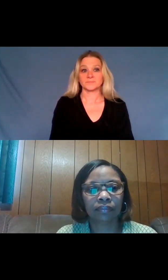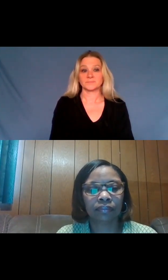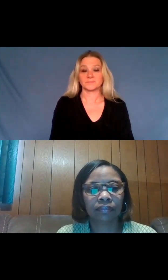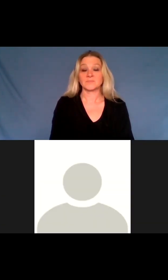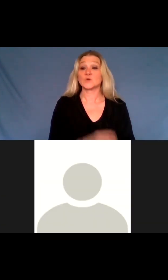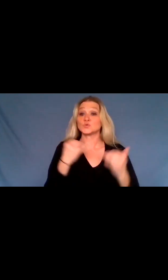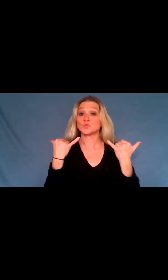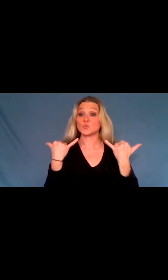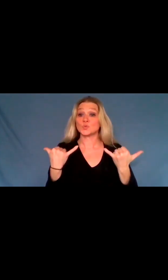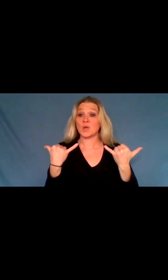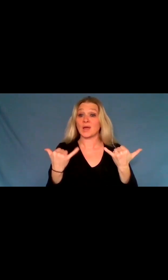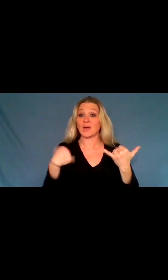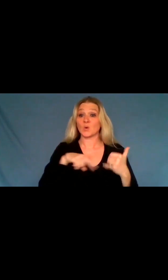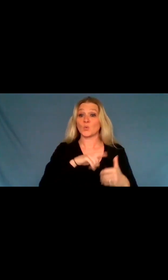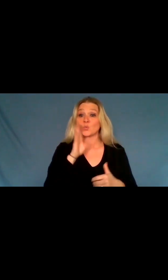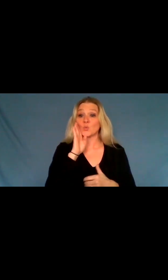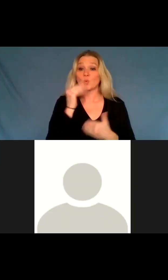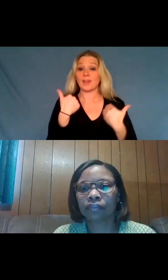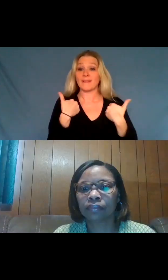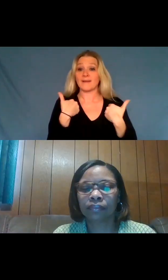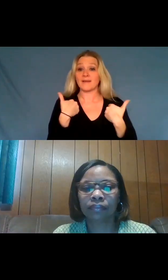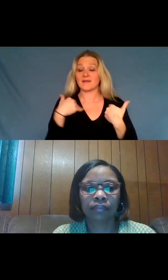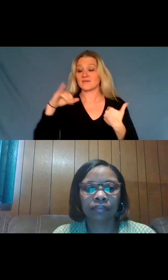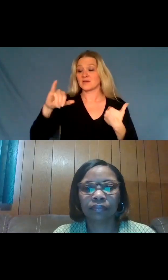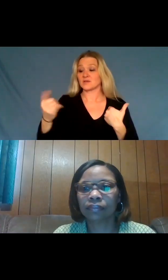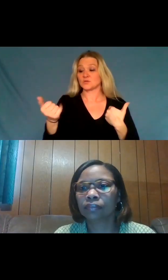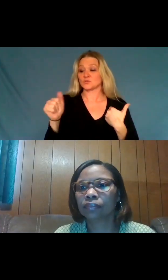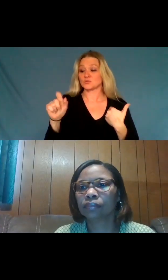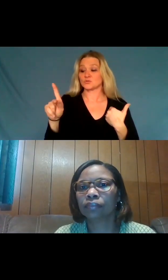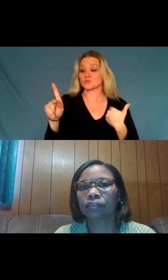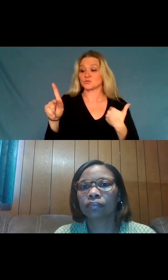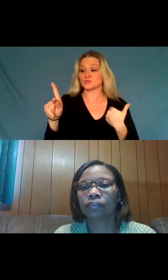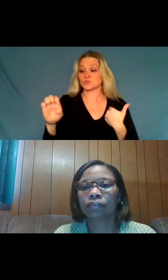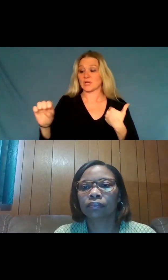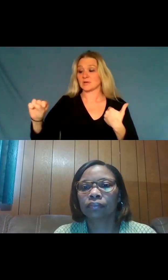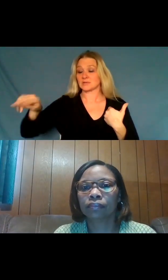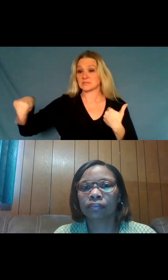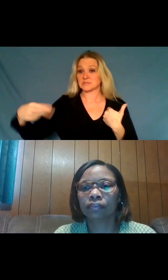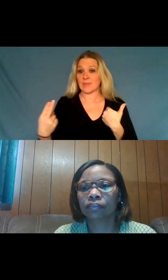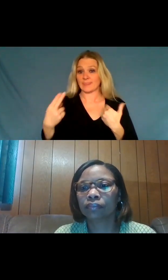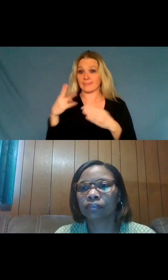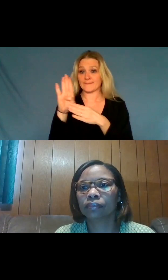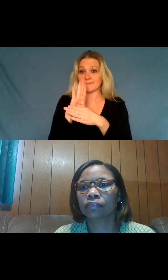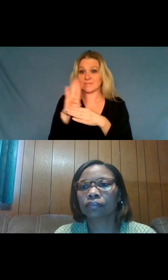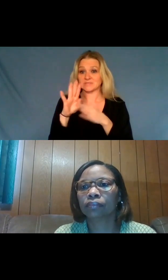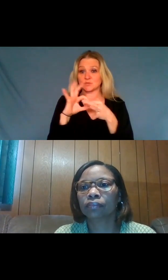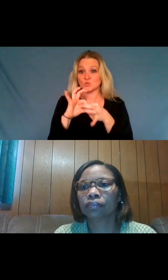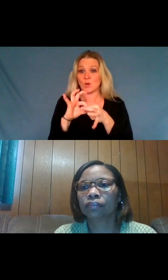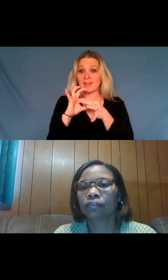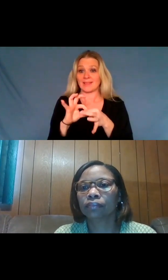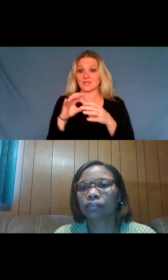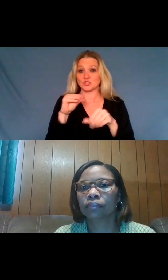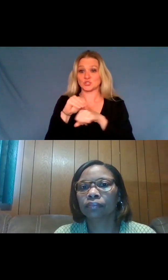So now we will have Jackie Smith, business relations consultant